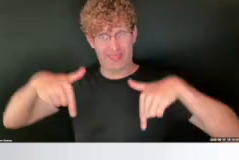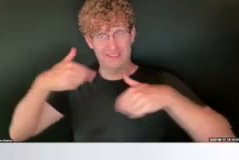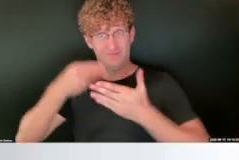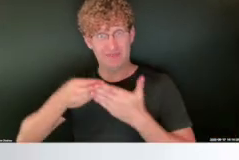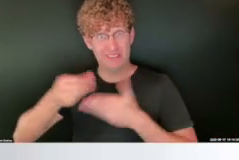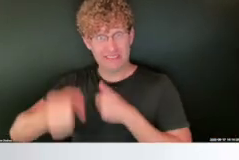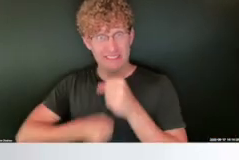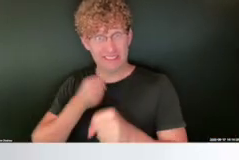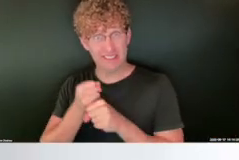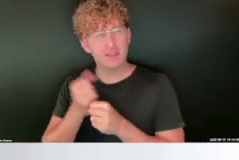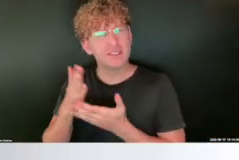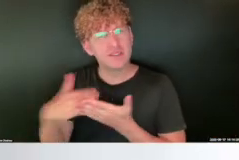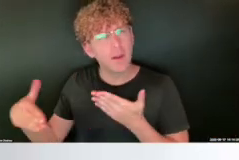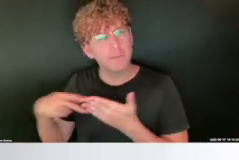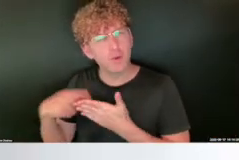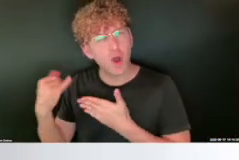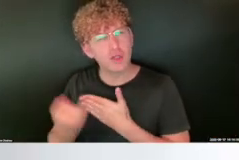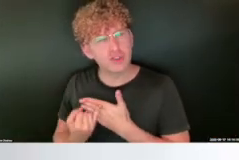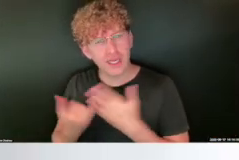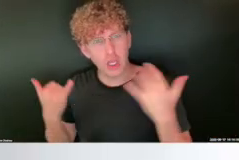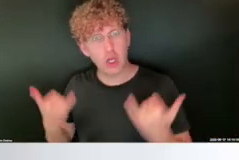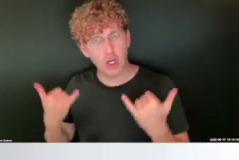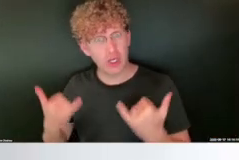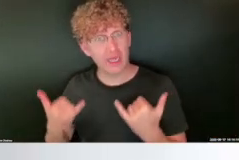are currently in like implementation phase.